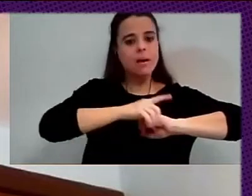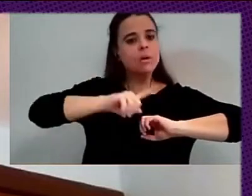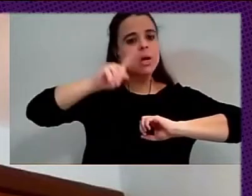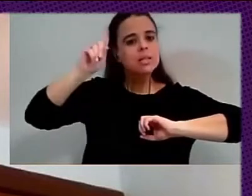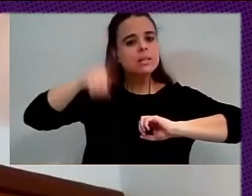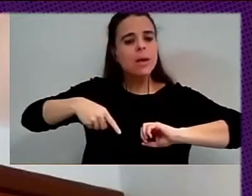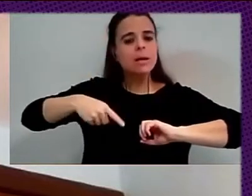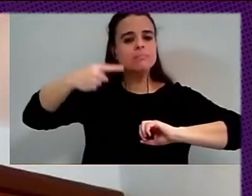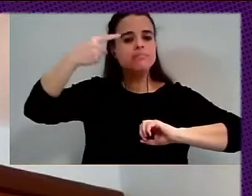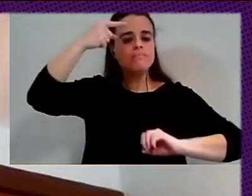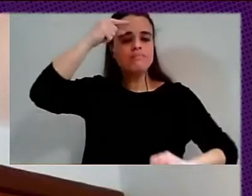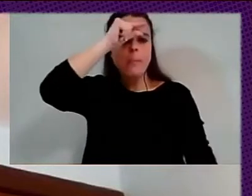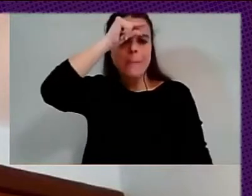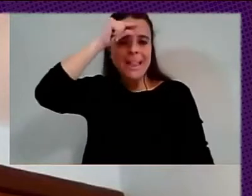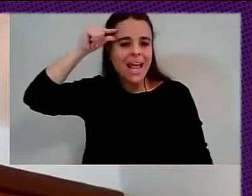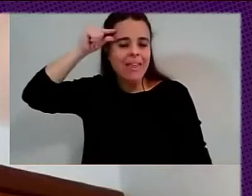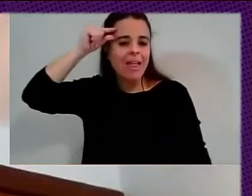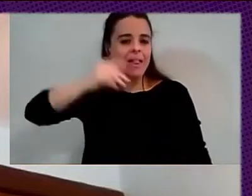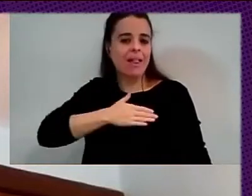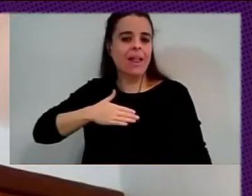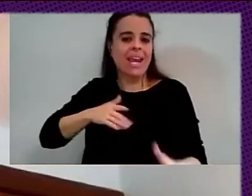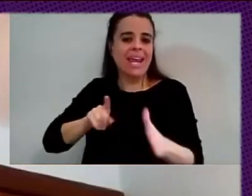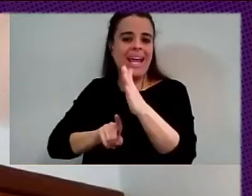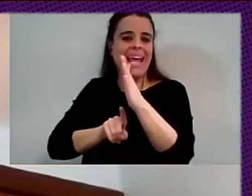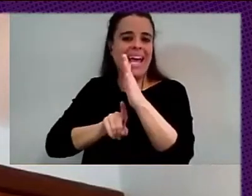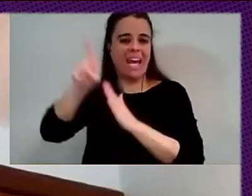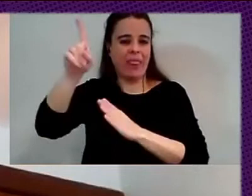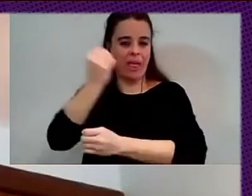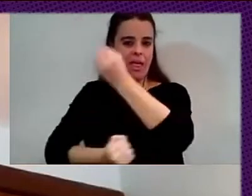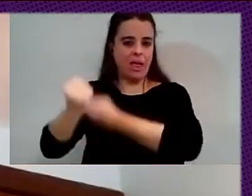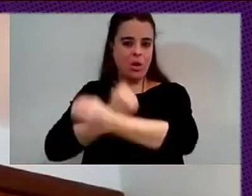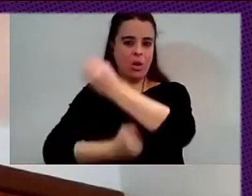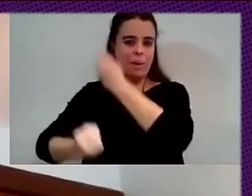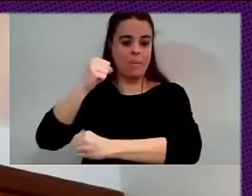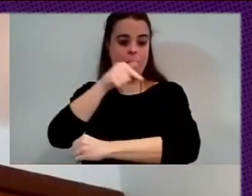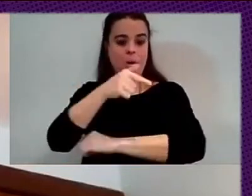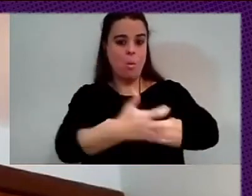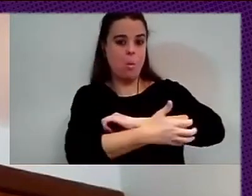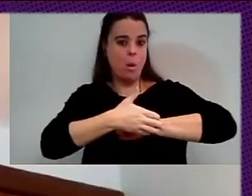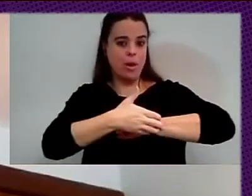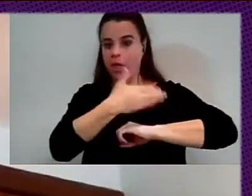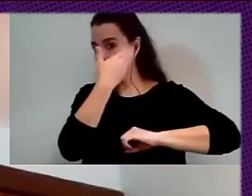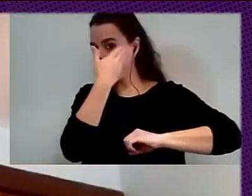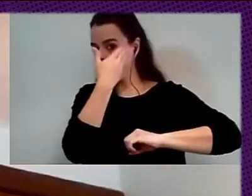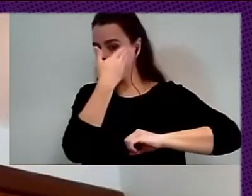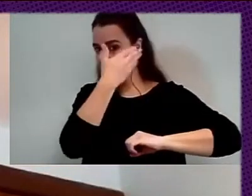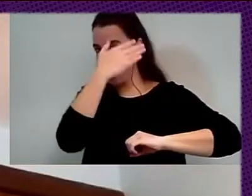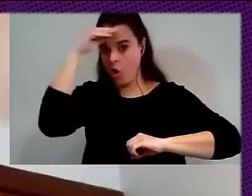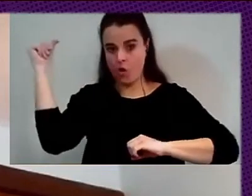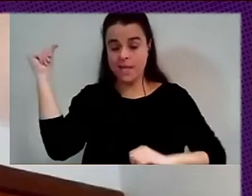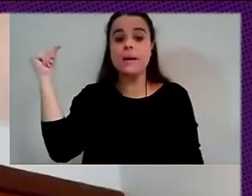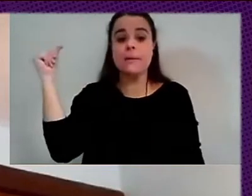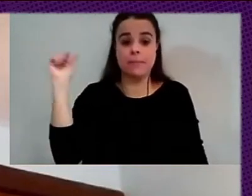rich are making off like bandits, or even if there's egalitarian growth and everybody equally gets more, the idea has still been